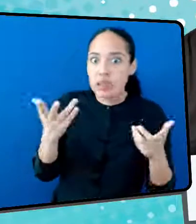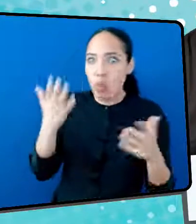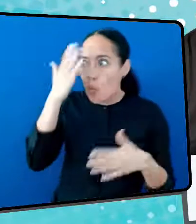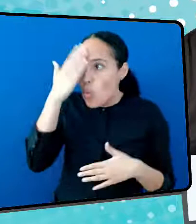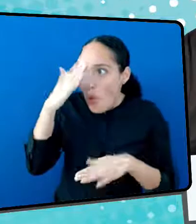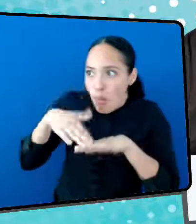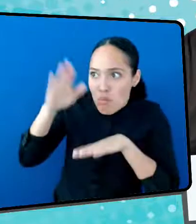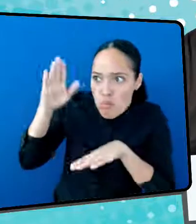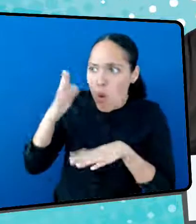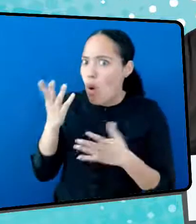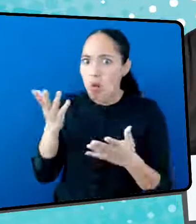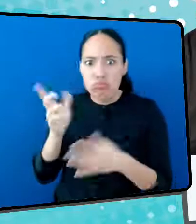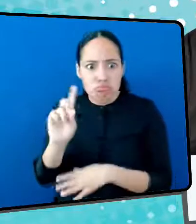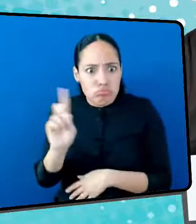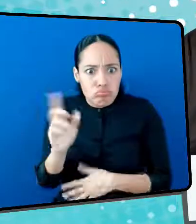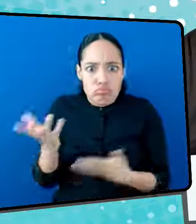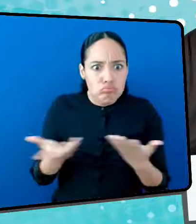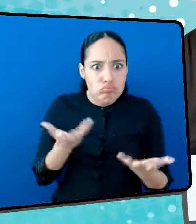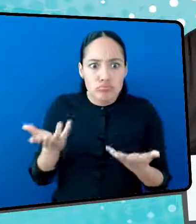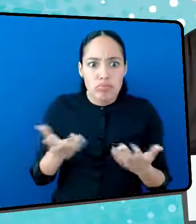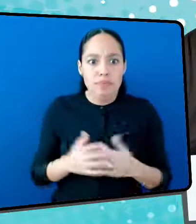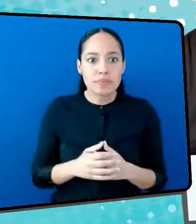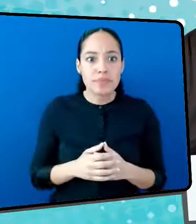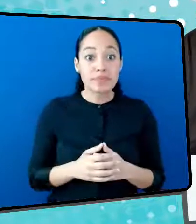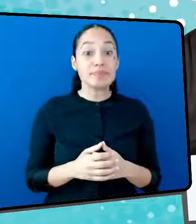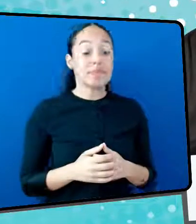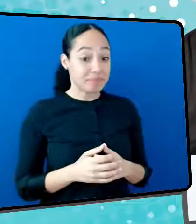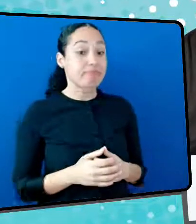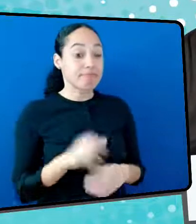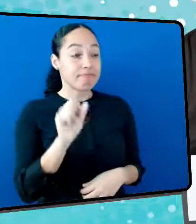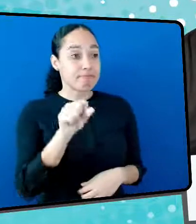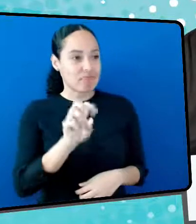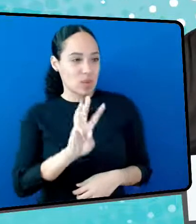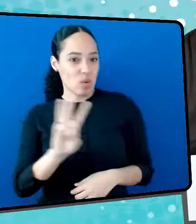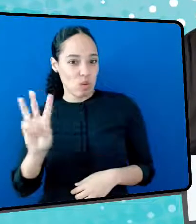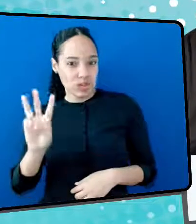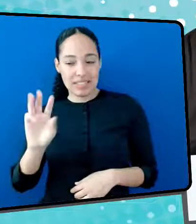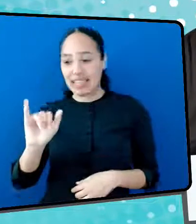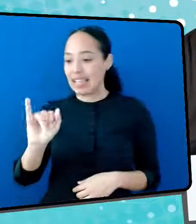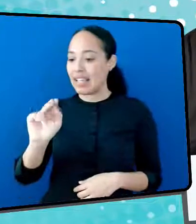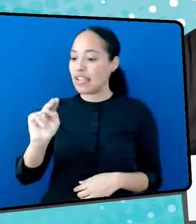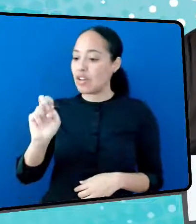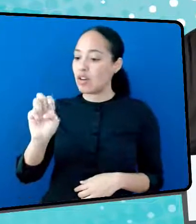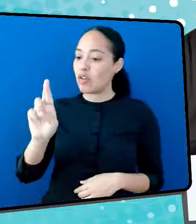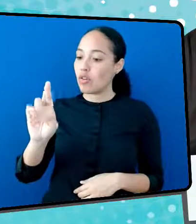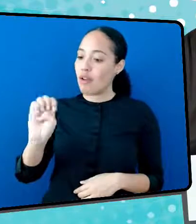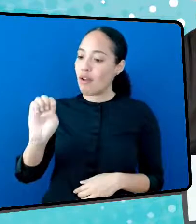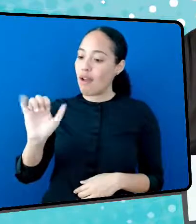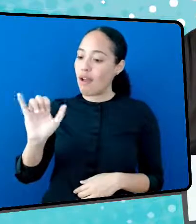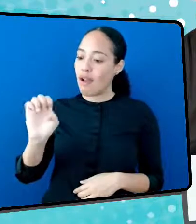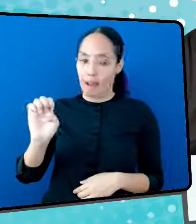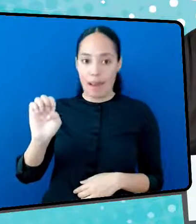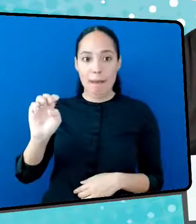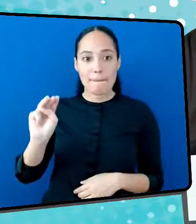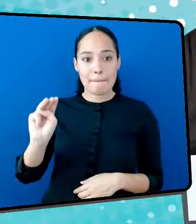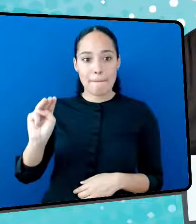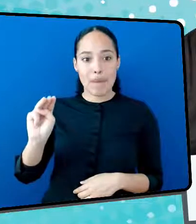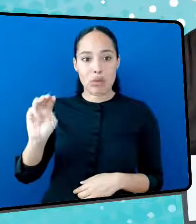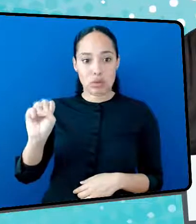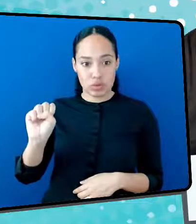you just do a web search on sort of Project Inner Eye Microsoft, it will go to the website. We actually did a webinar about